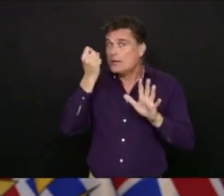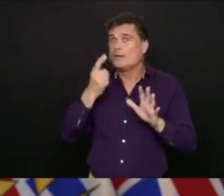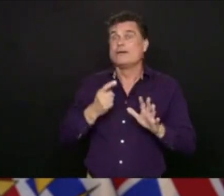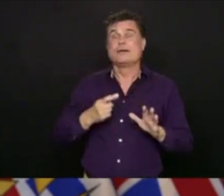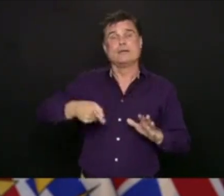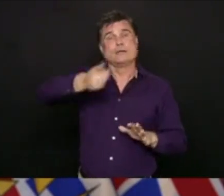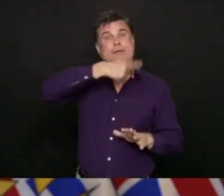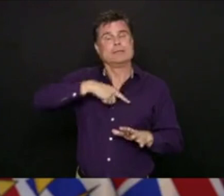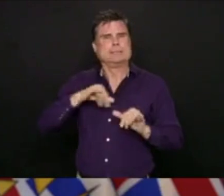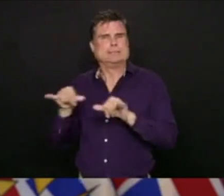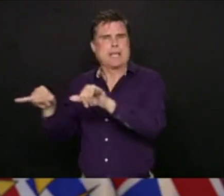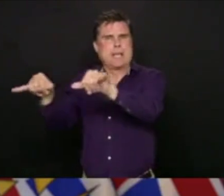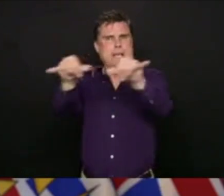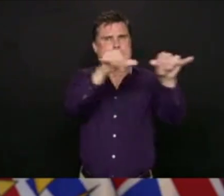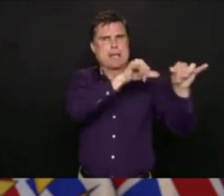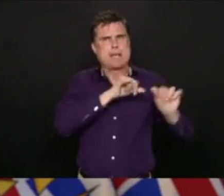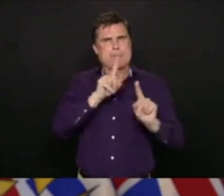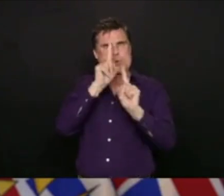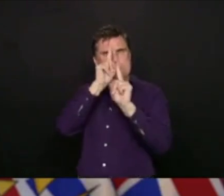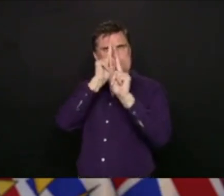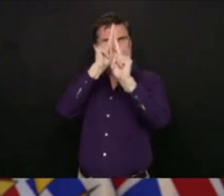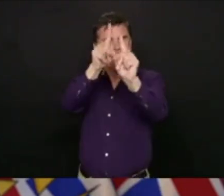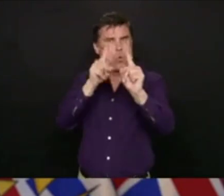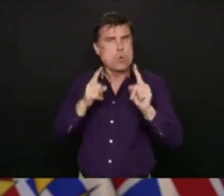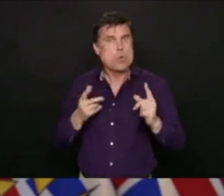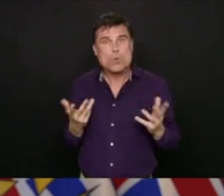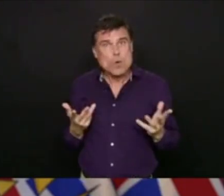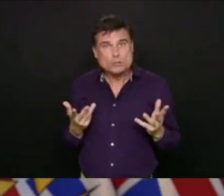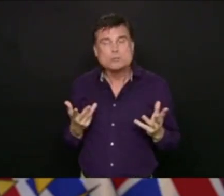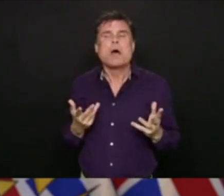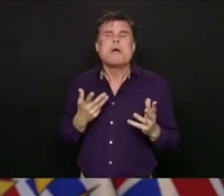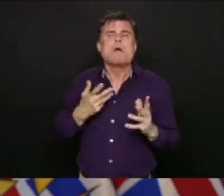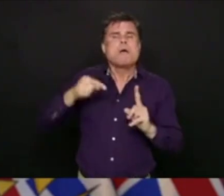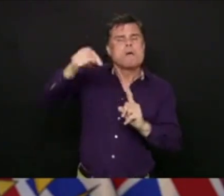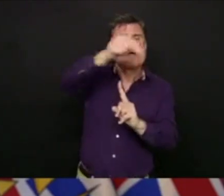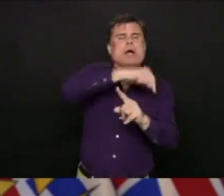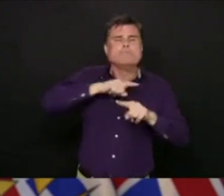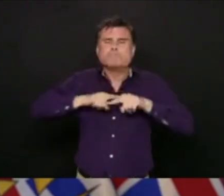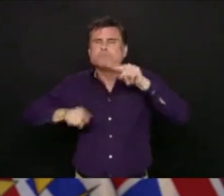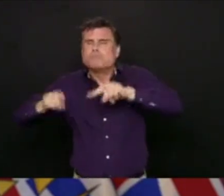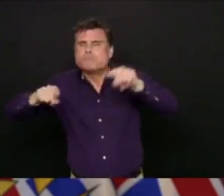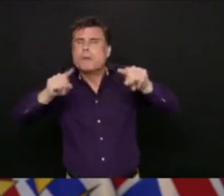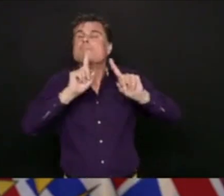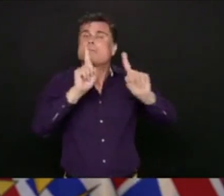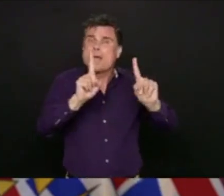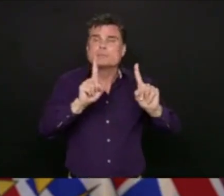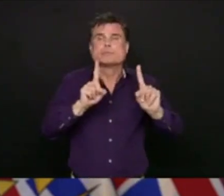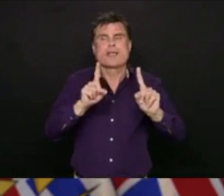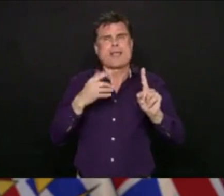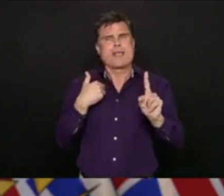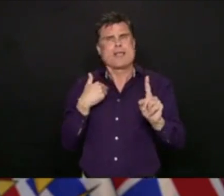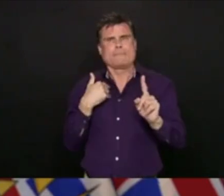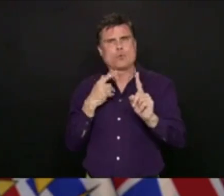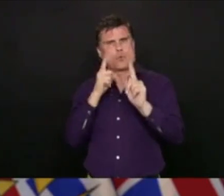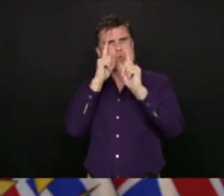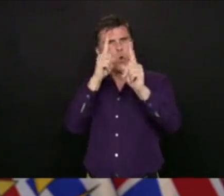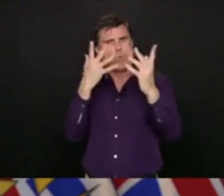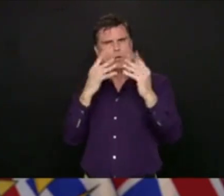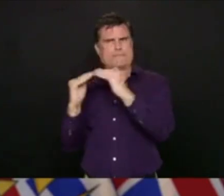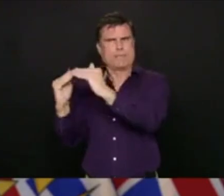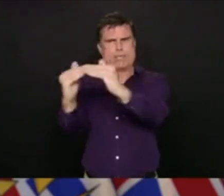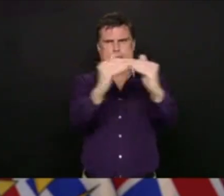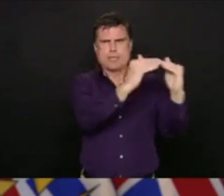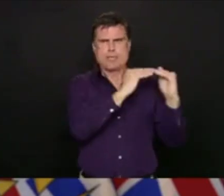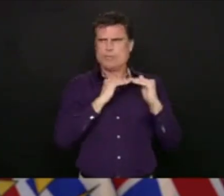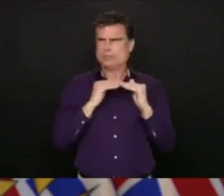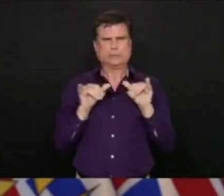province. And we need to continue to take care of each other and support each other through this very challenging time. And I call